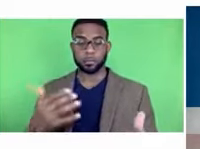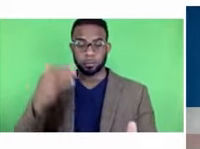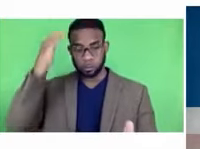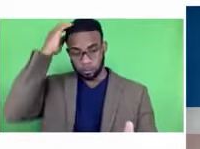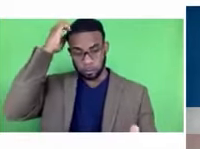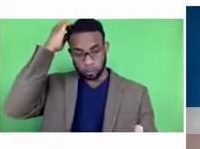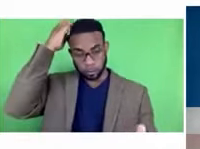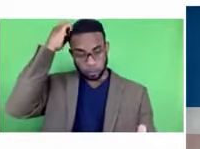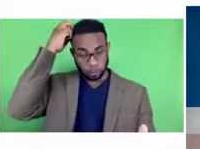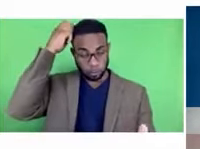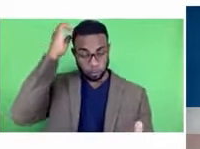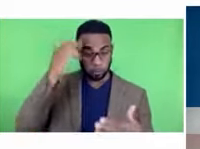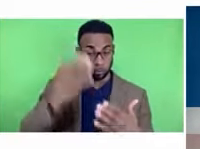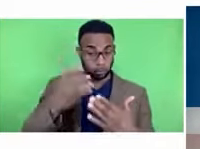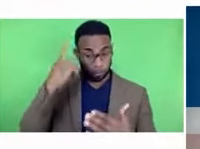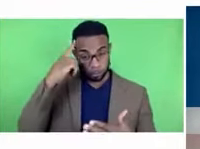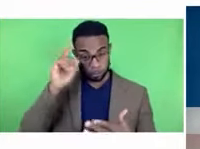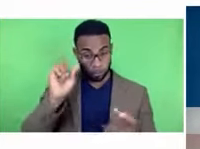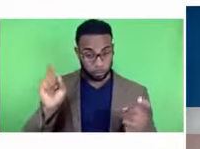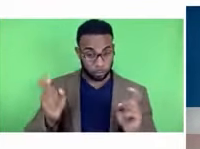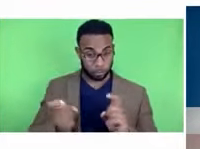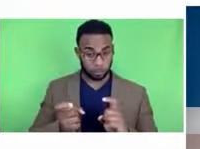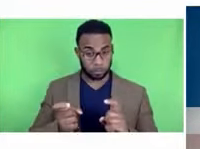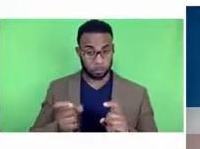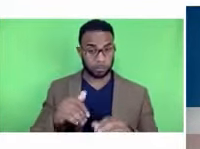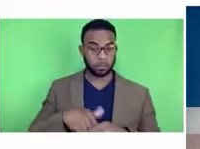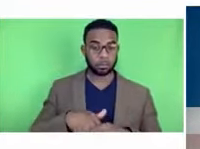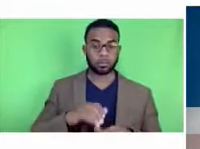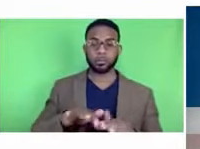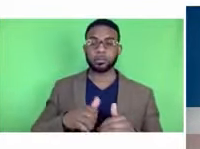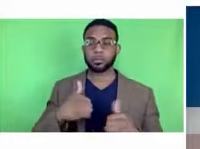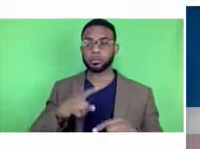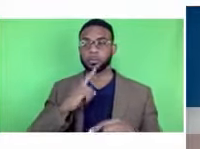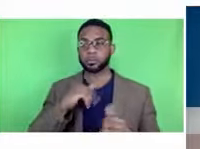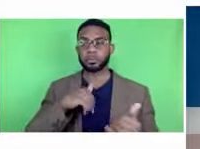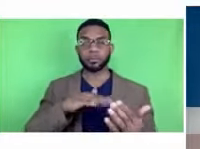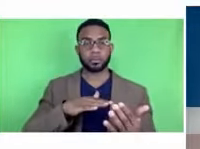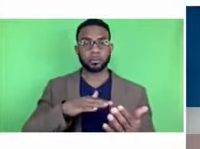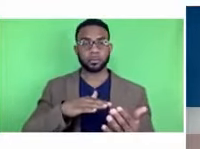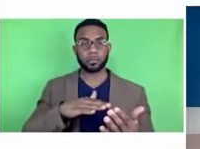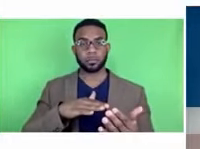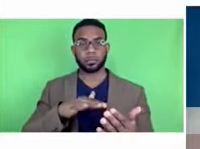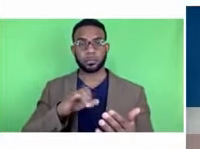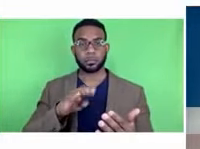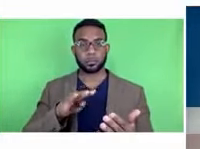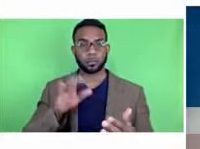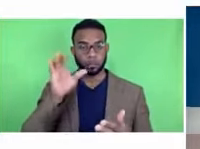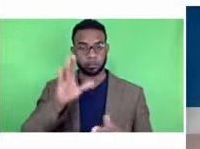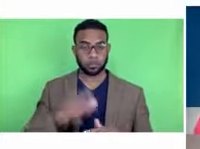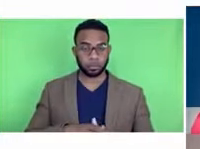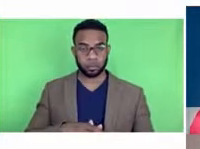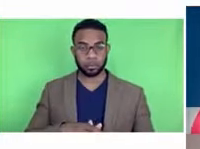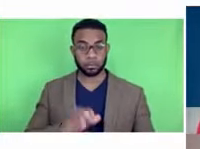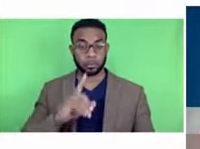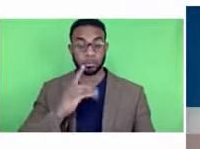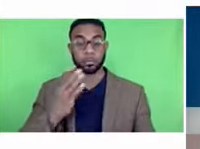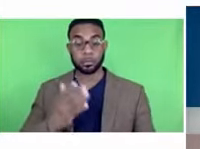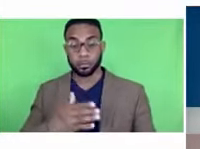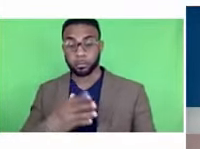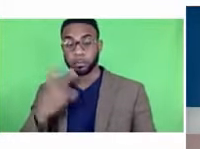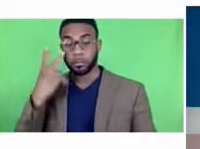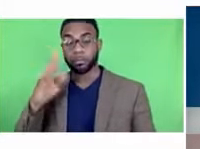one thing I think that has changed internally is how we are approaching, job seekers, and people that are here are seeing